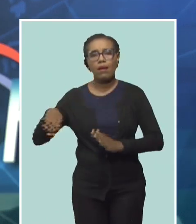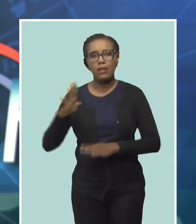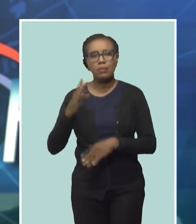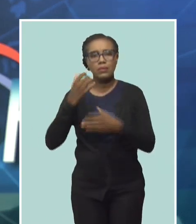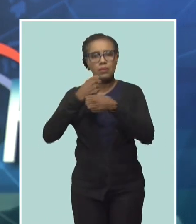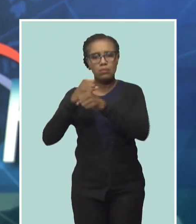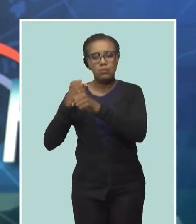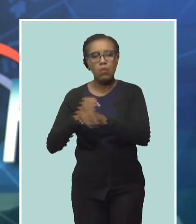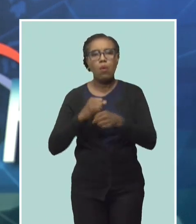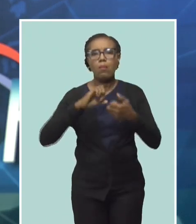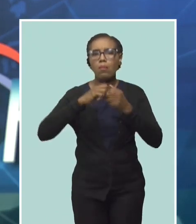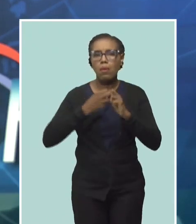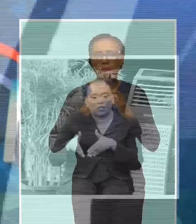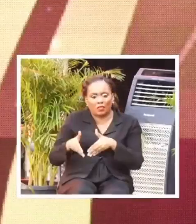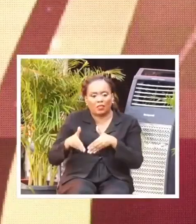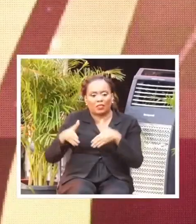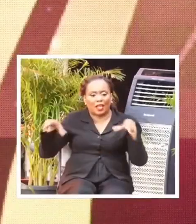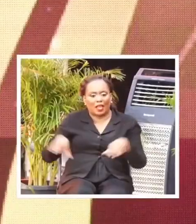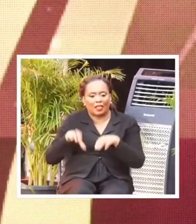of solutions.